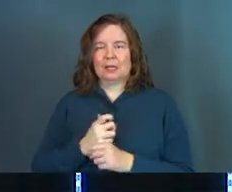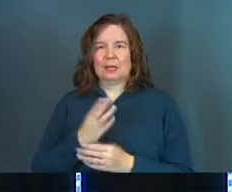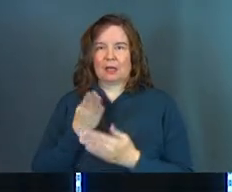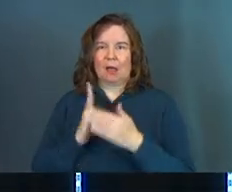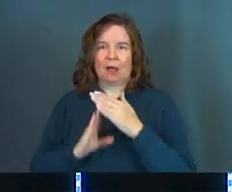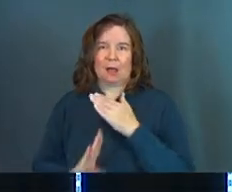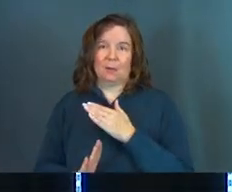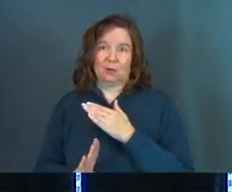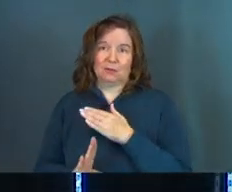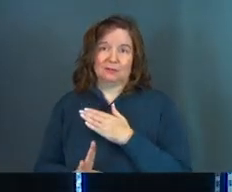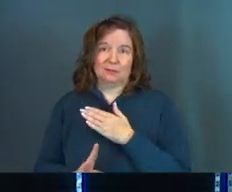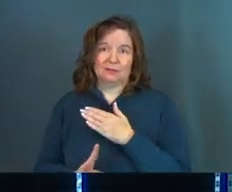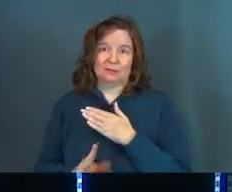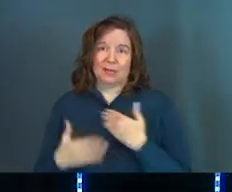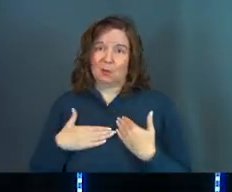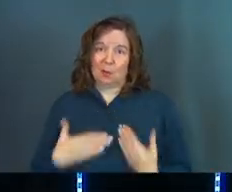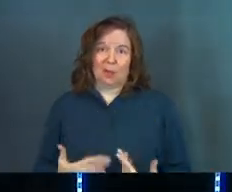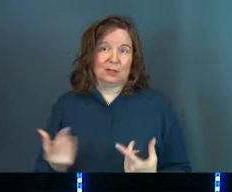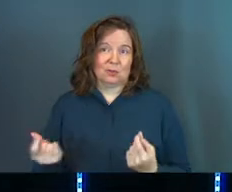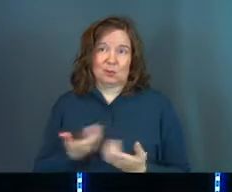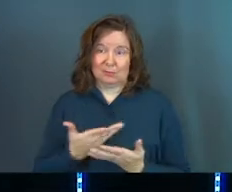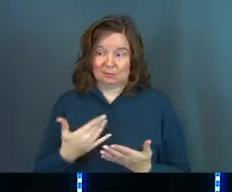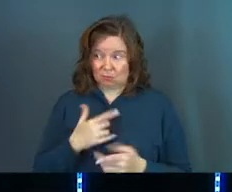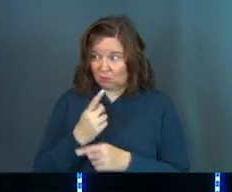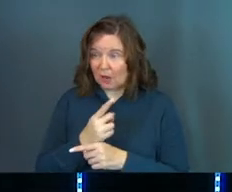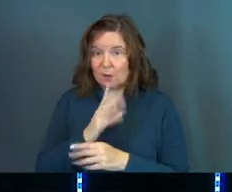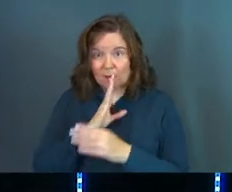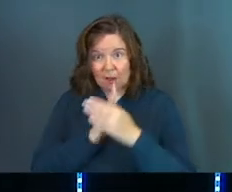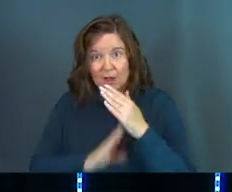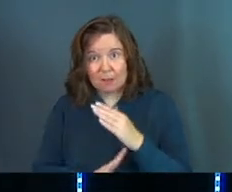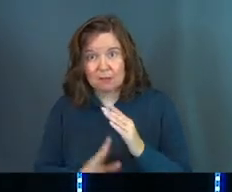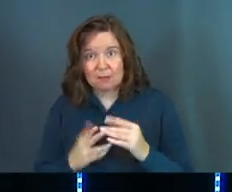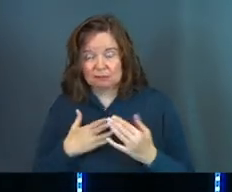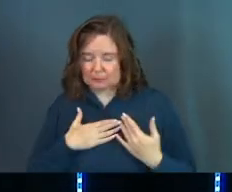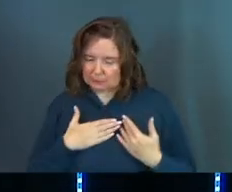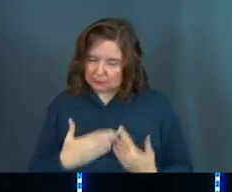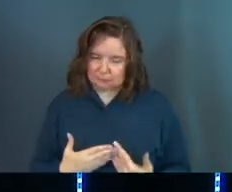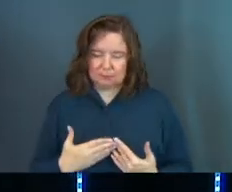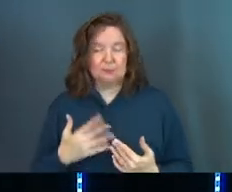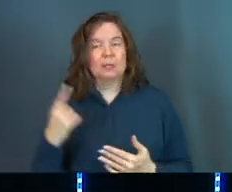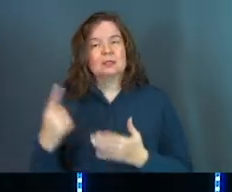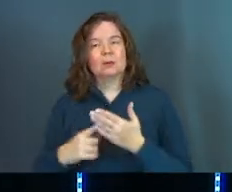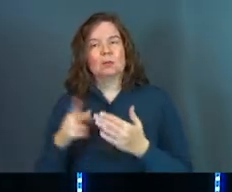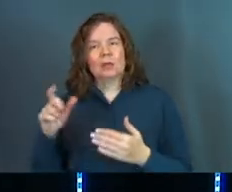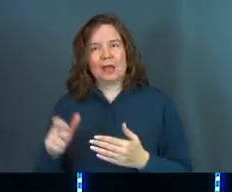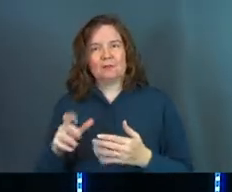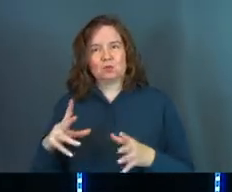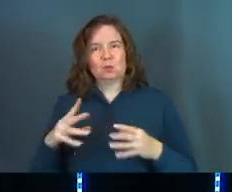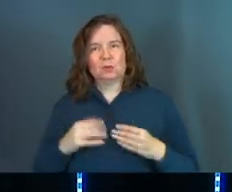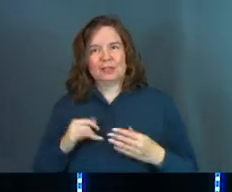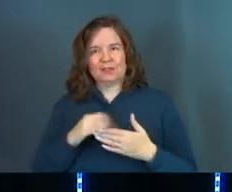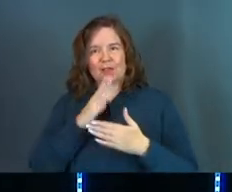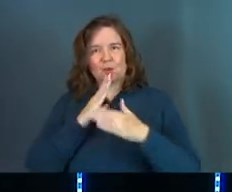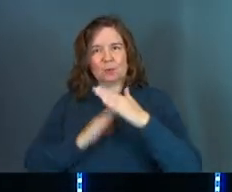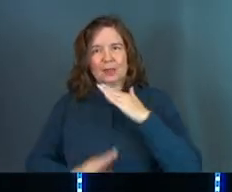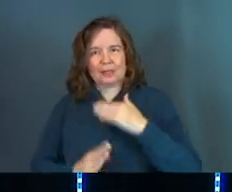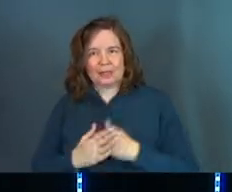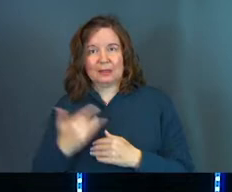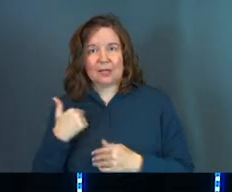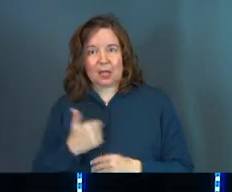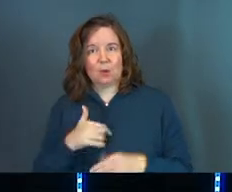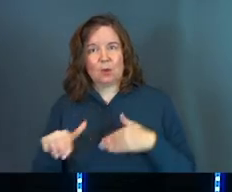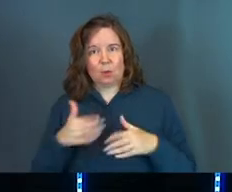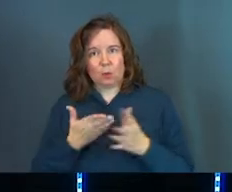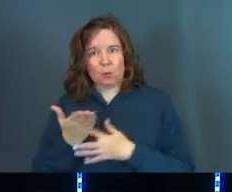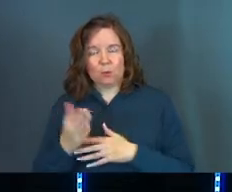humbled along the way. Do we not? Do we get humbled along the way? And sometimes we have to receive that humility that we